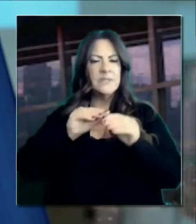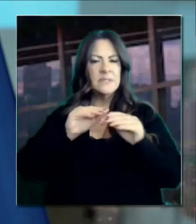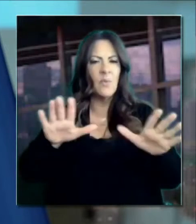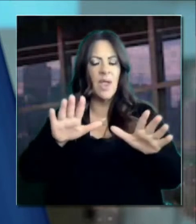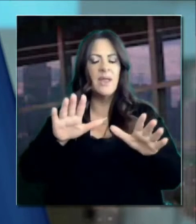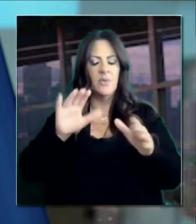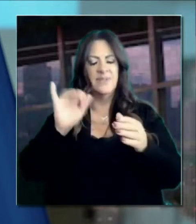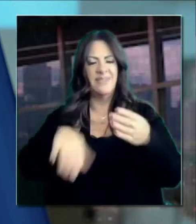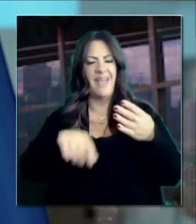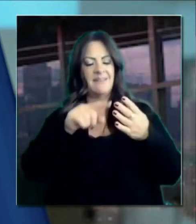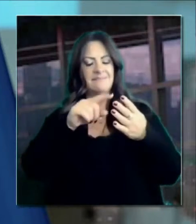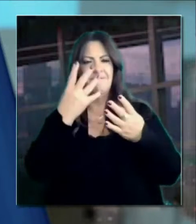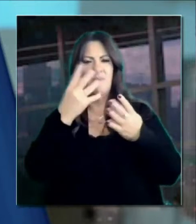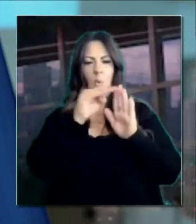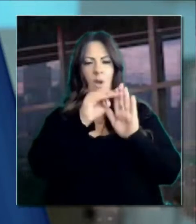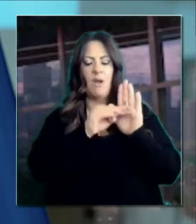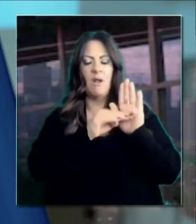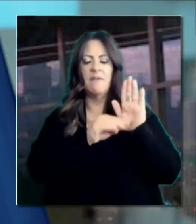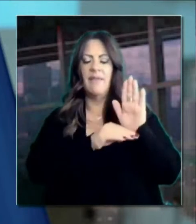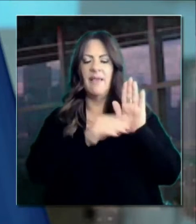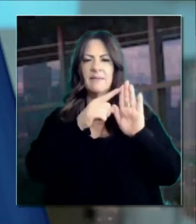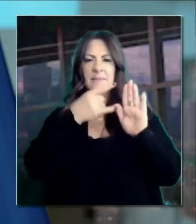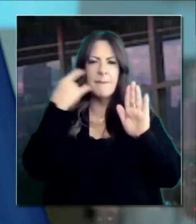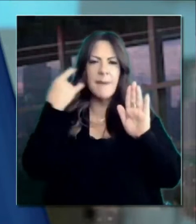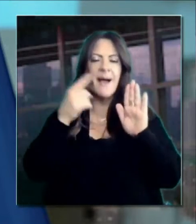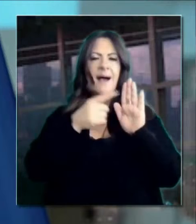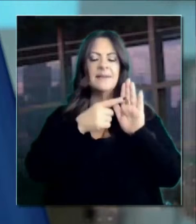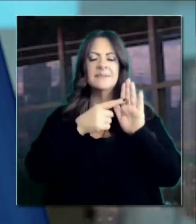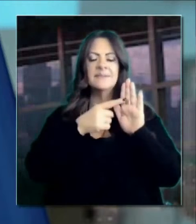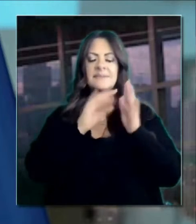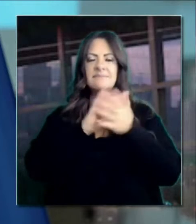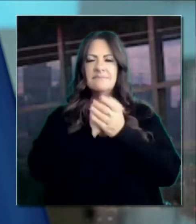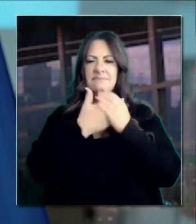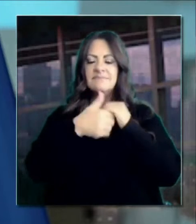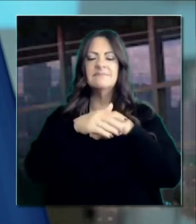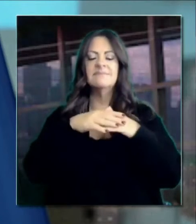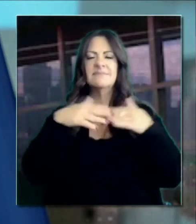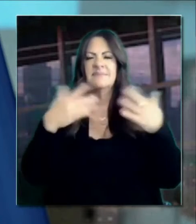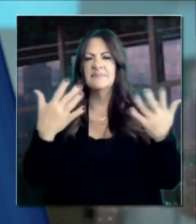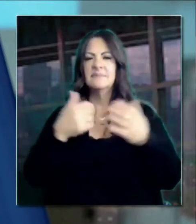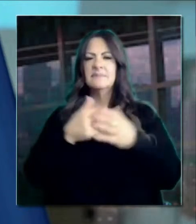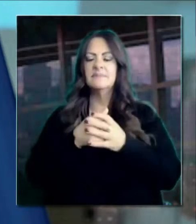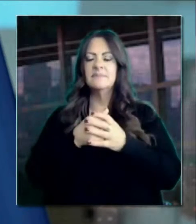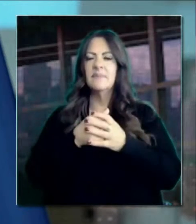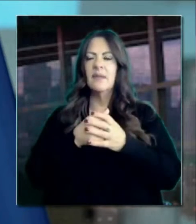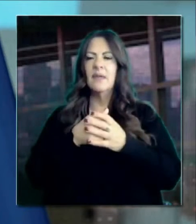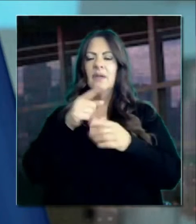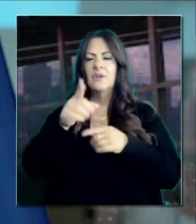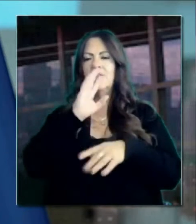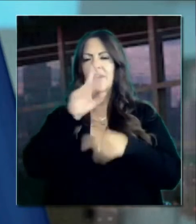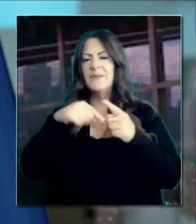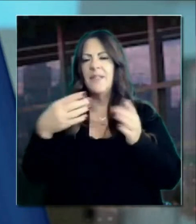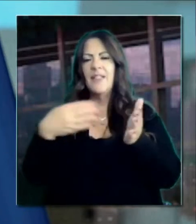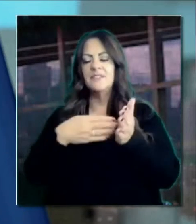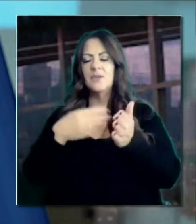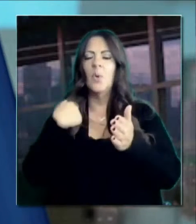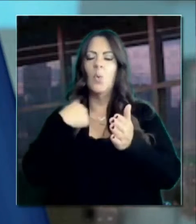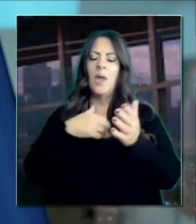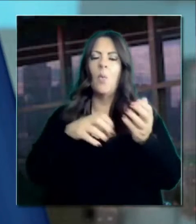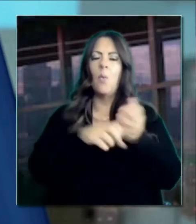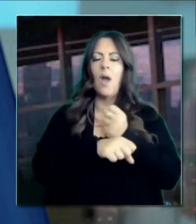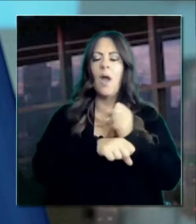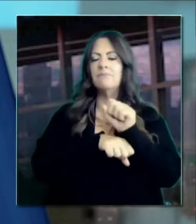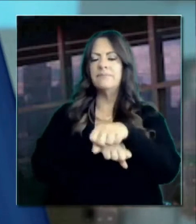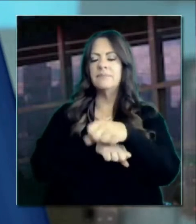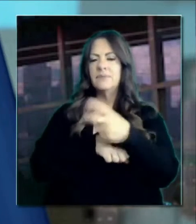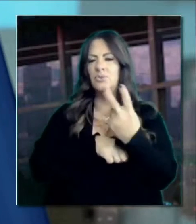And so, look, we're going to hold to that. We're winning. We won 2 more lawsuits the last few days. It's not about that, because assuredly we'll